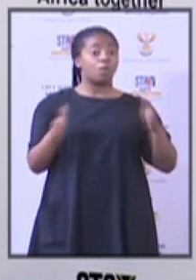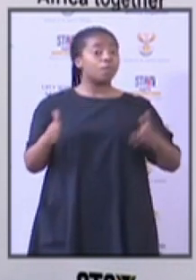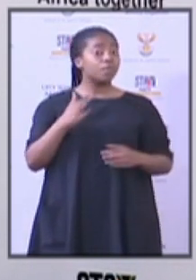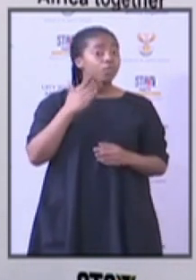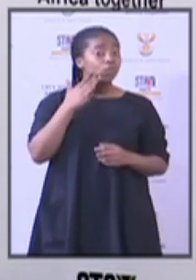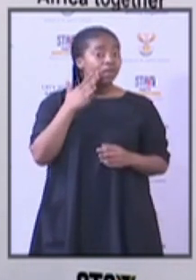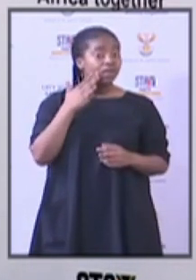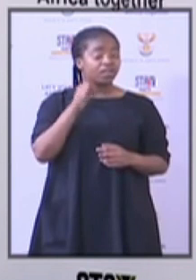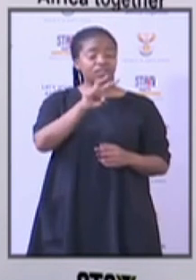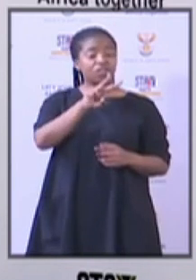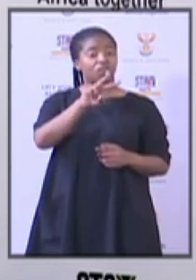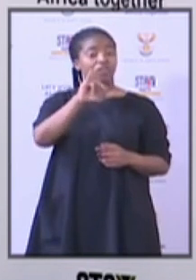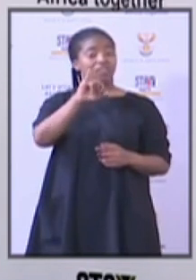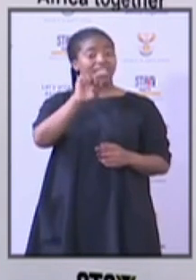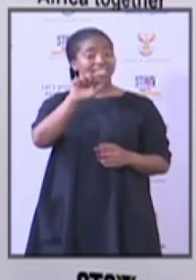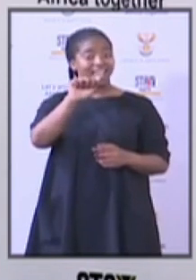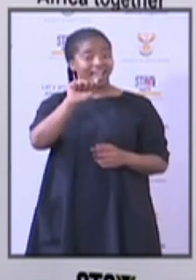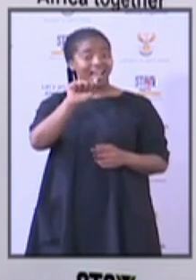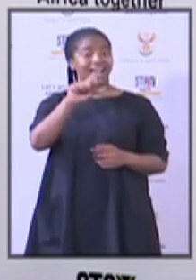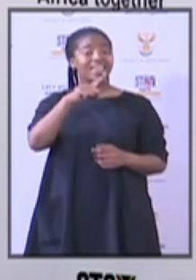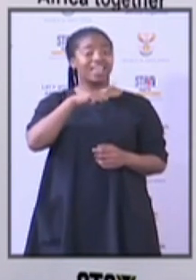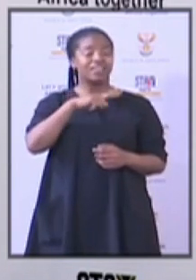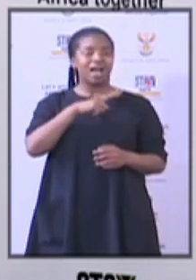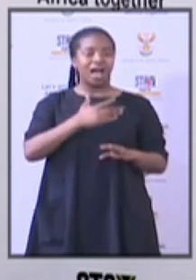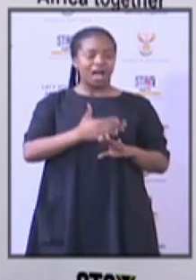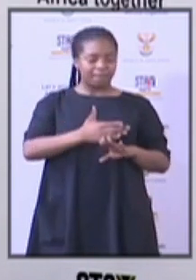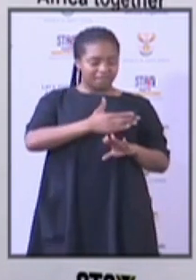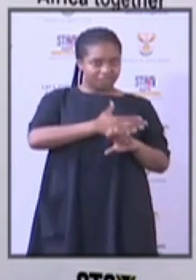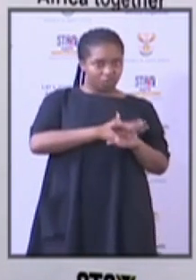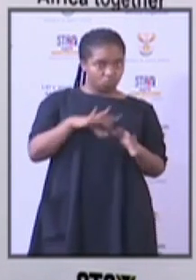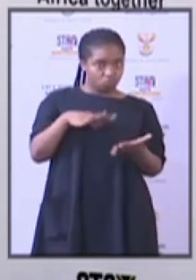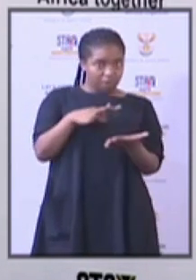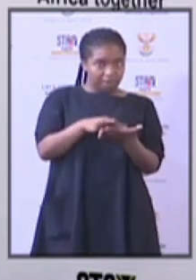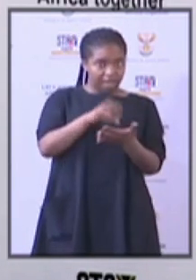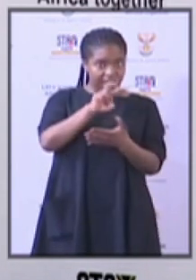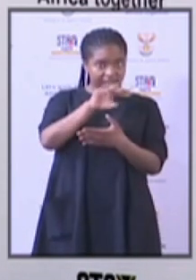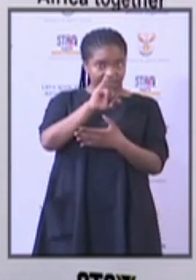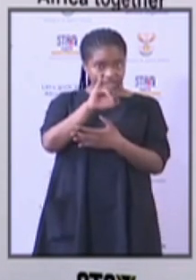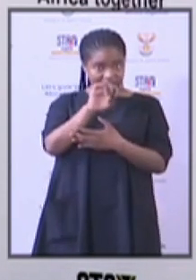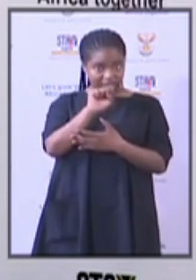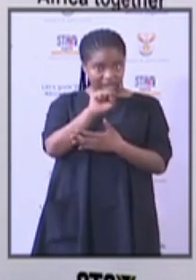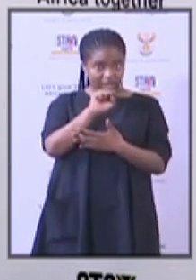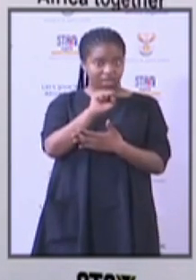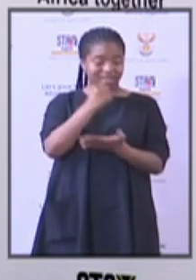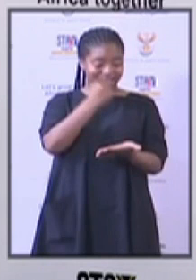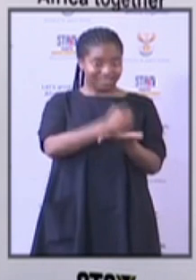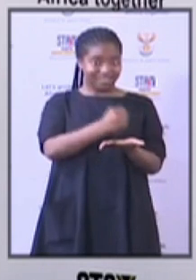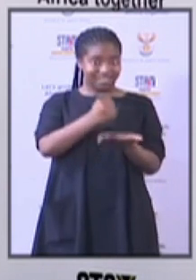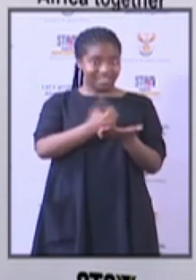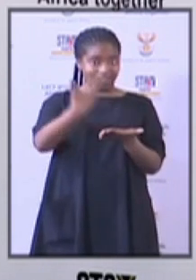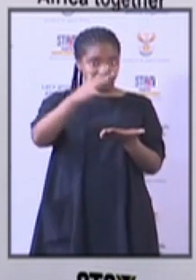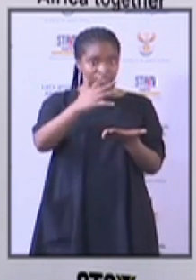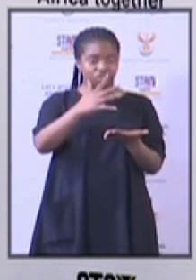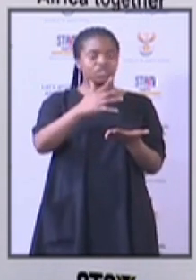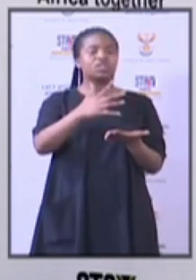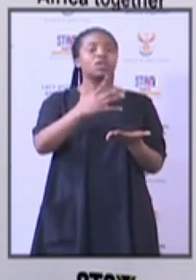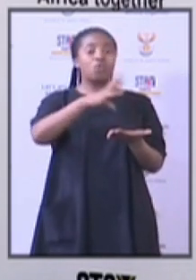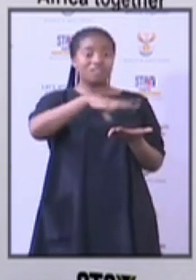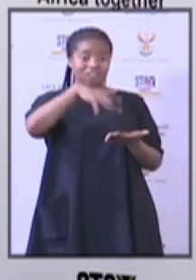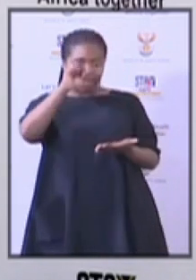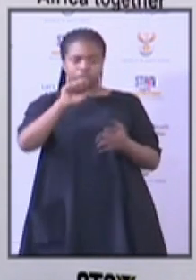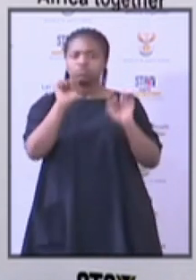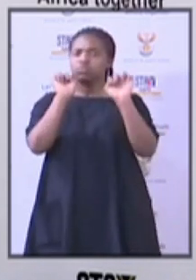open by appointment for collection of outcomes on applications which were made before the